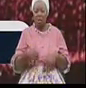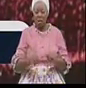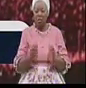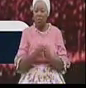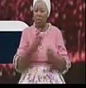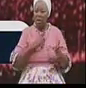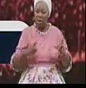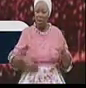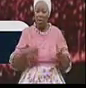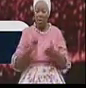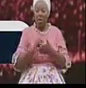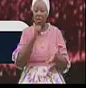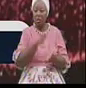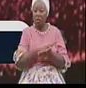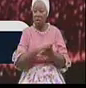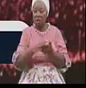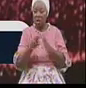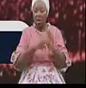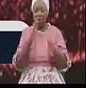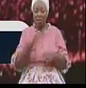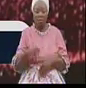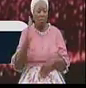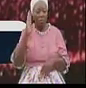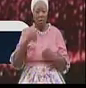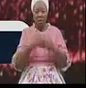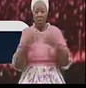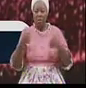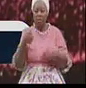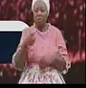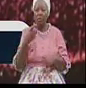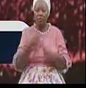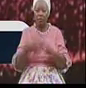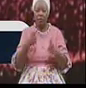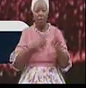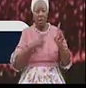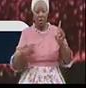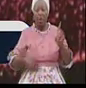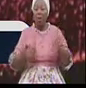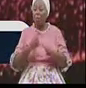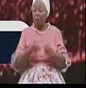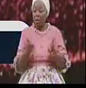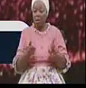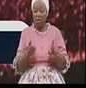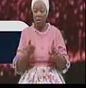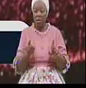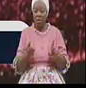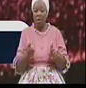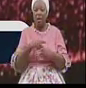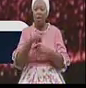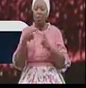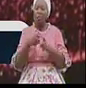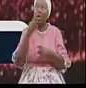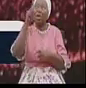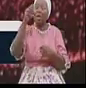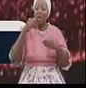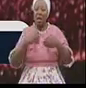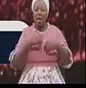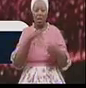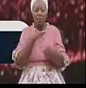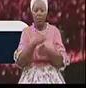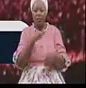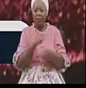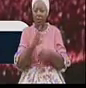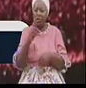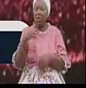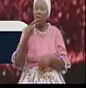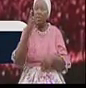That uncleanness will separate you from the Lord. But when he has fulfilled